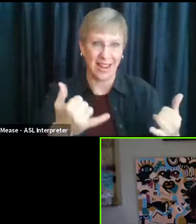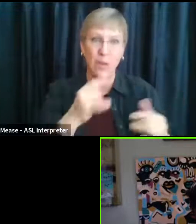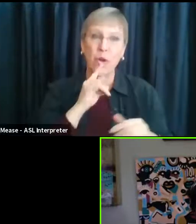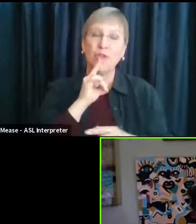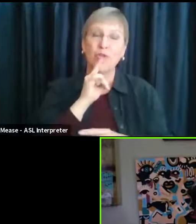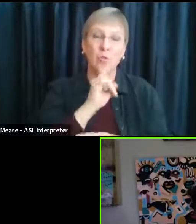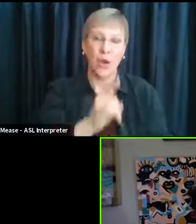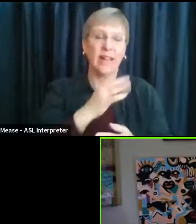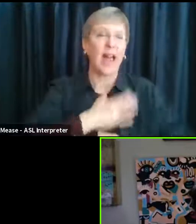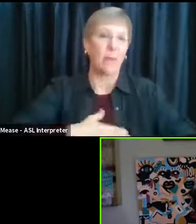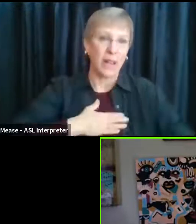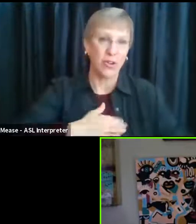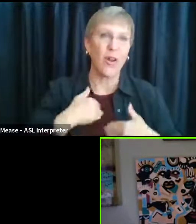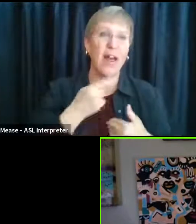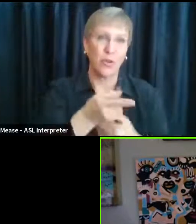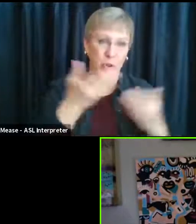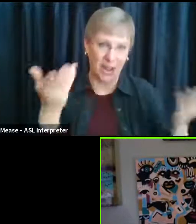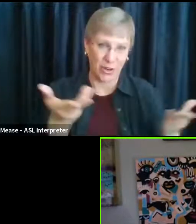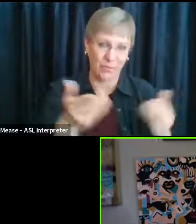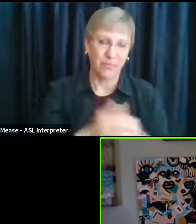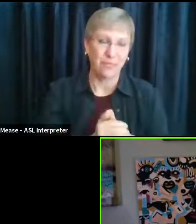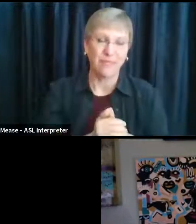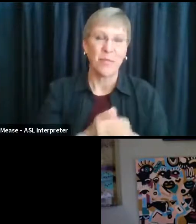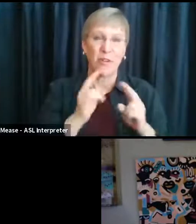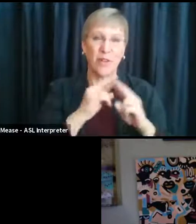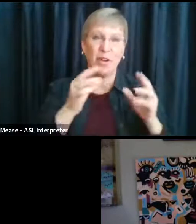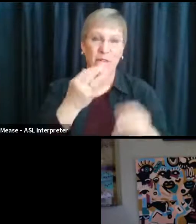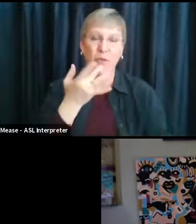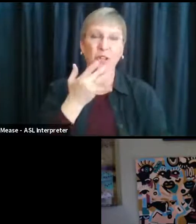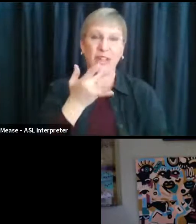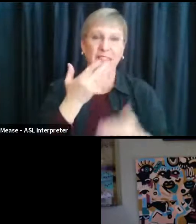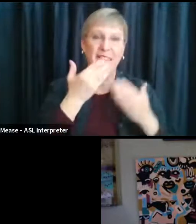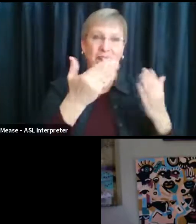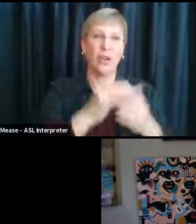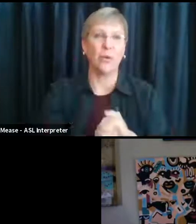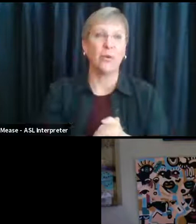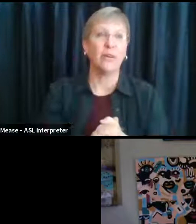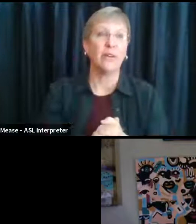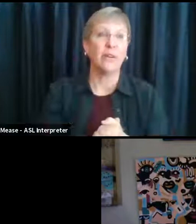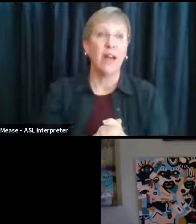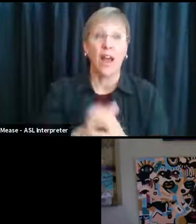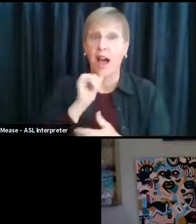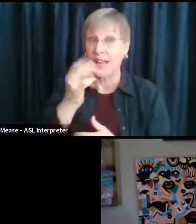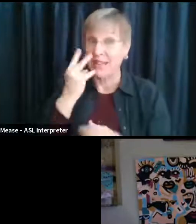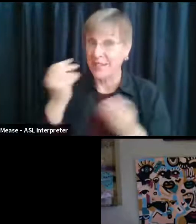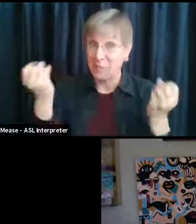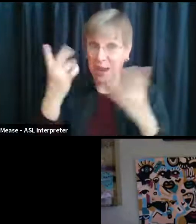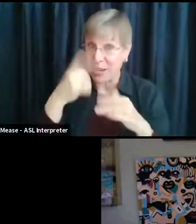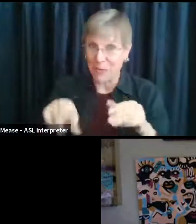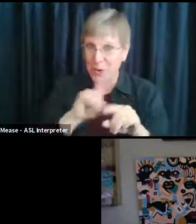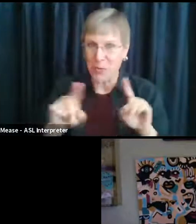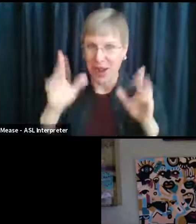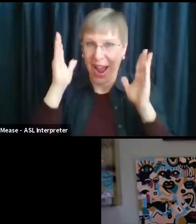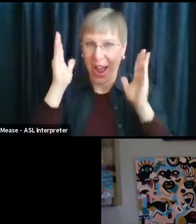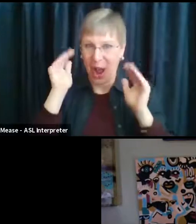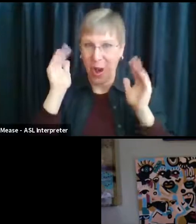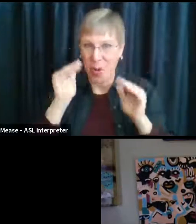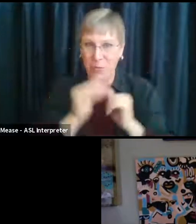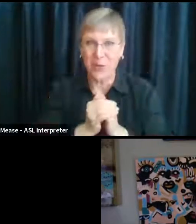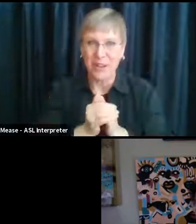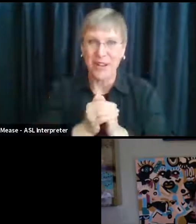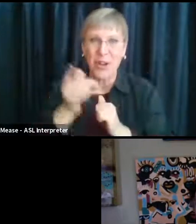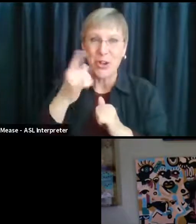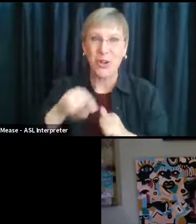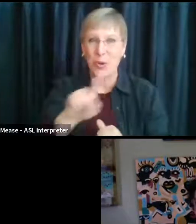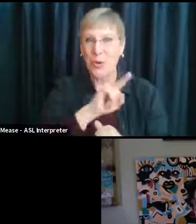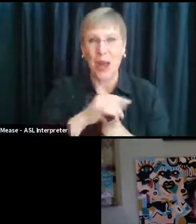really a pleasure to have you here. We're very fortunate. Thank you. I didn't see a lot of you, but I hope I hope you